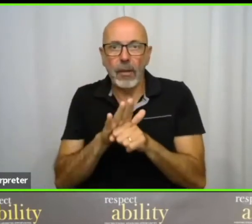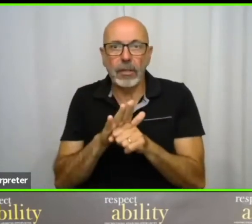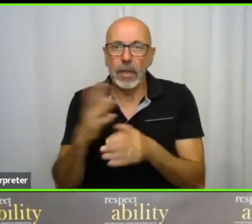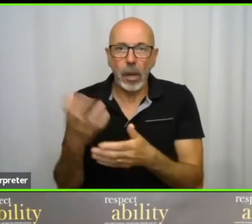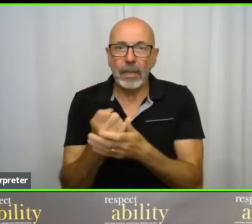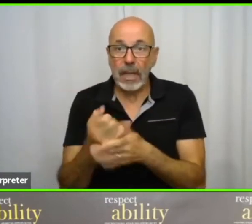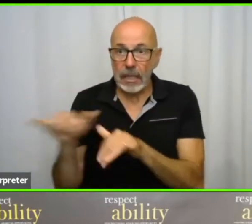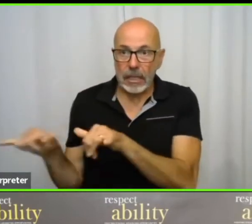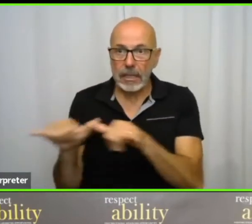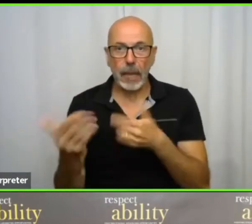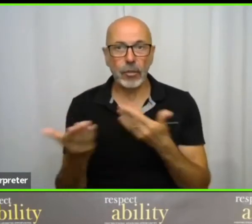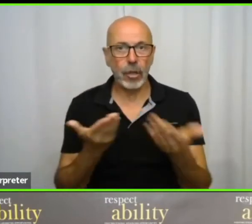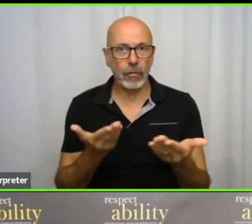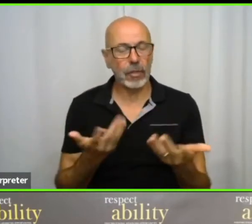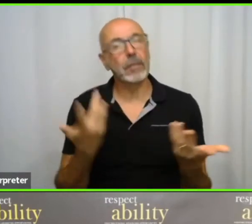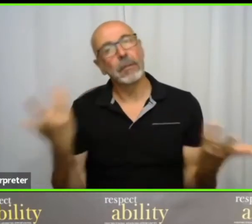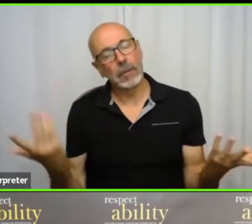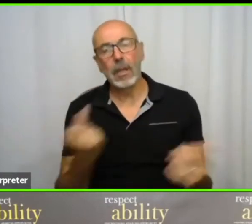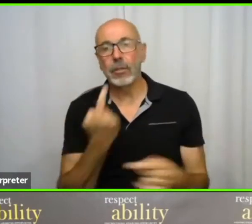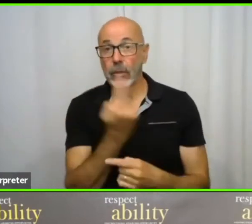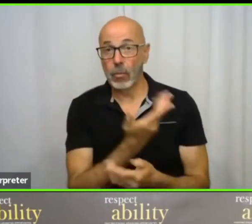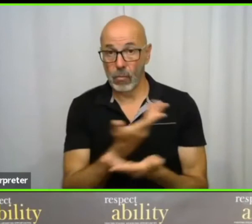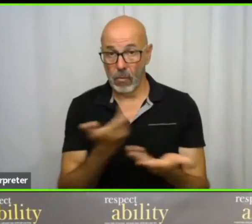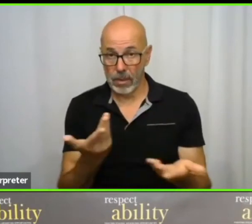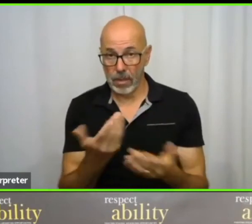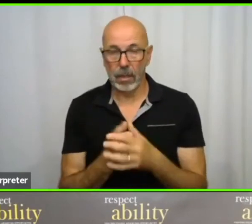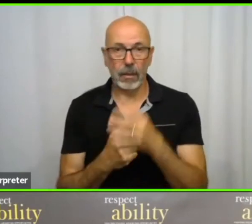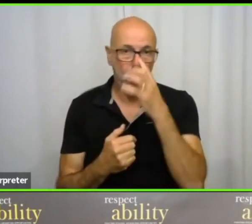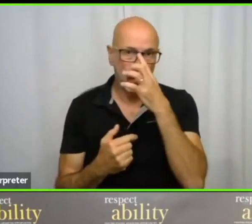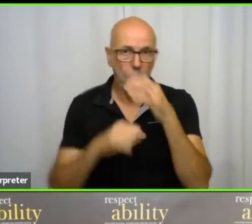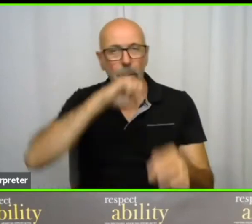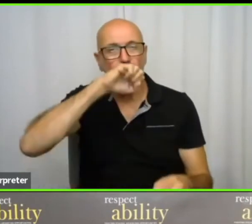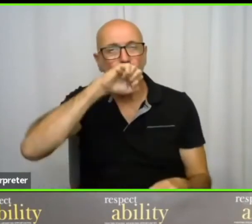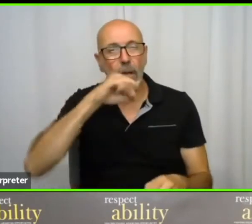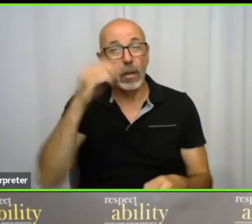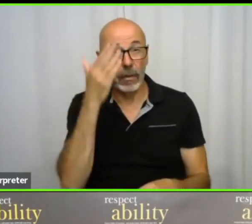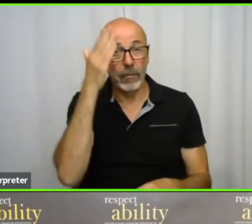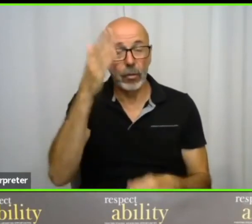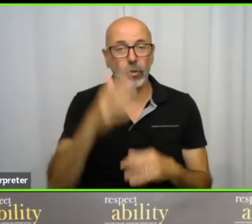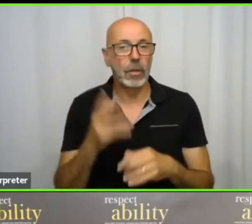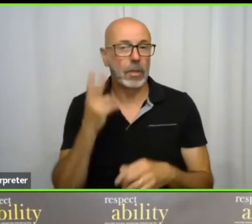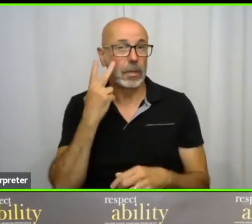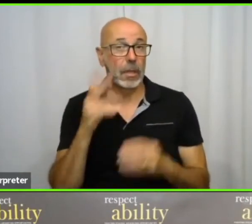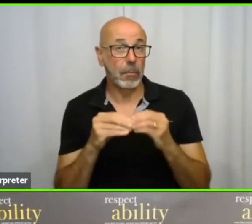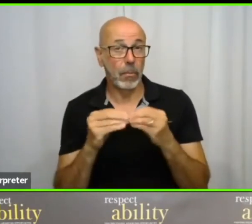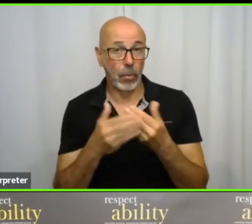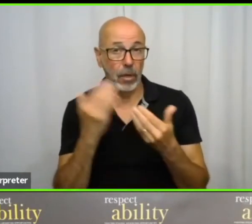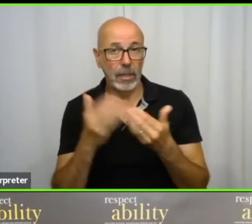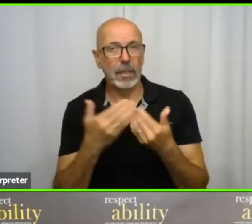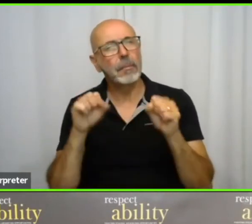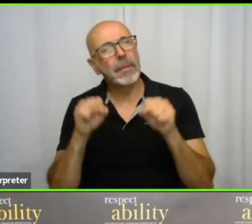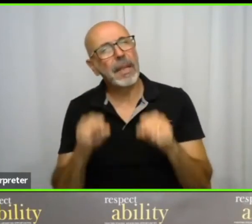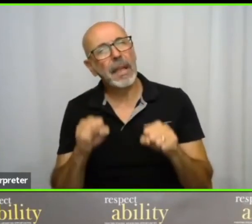getting. So that's one thing that I would love in the future to be easier, to be able